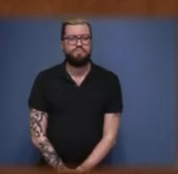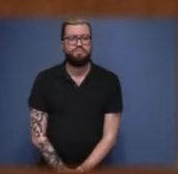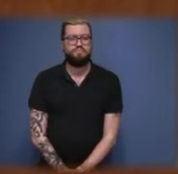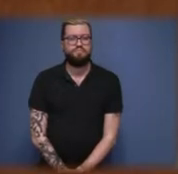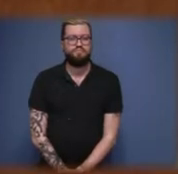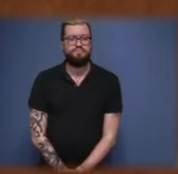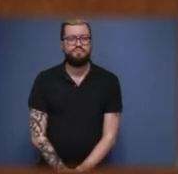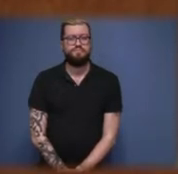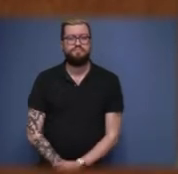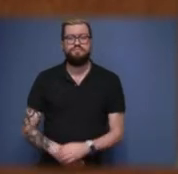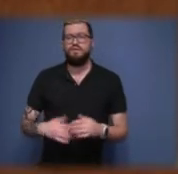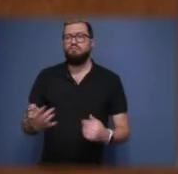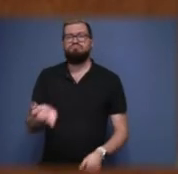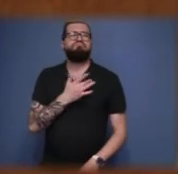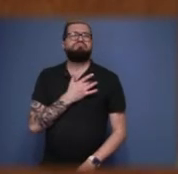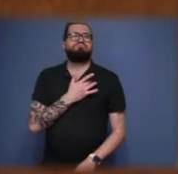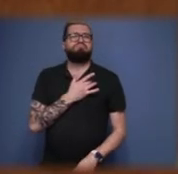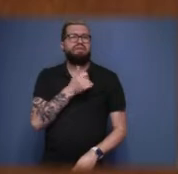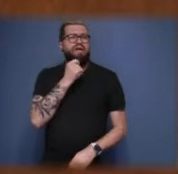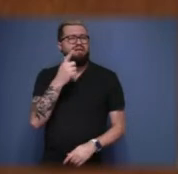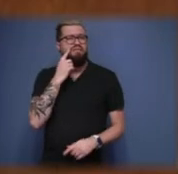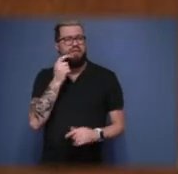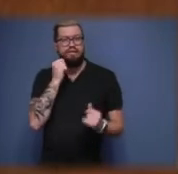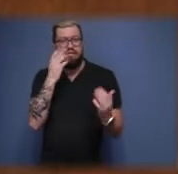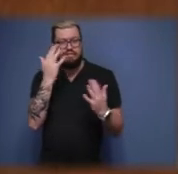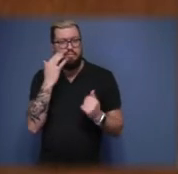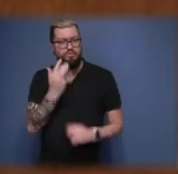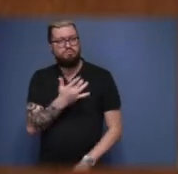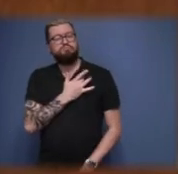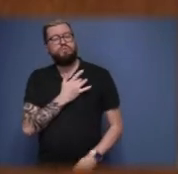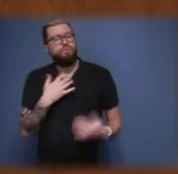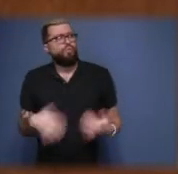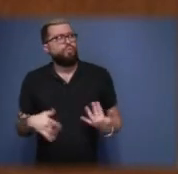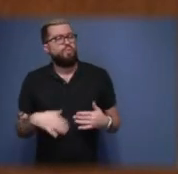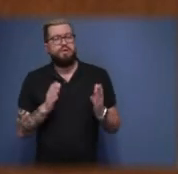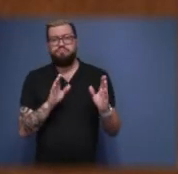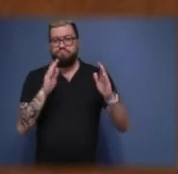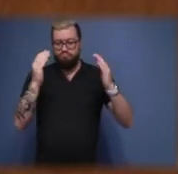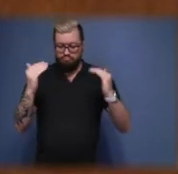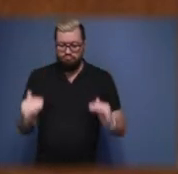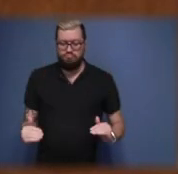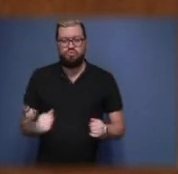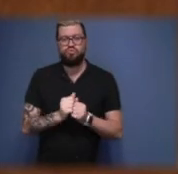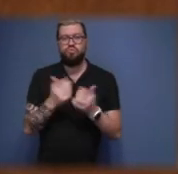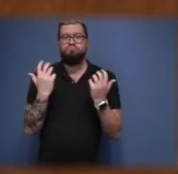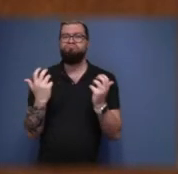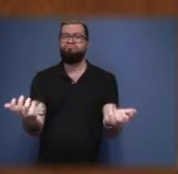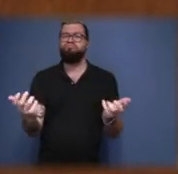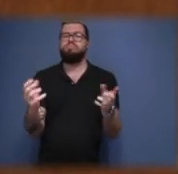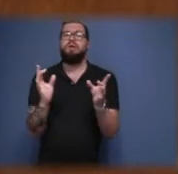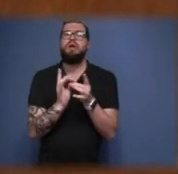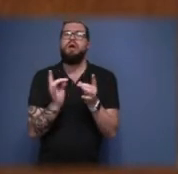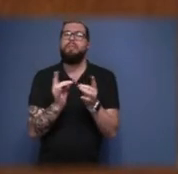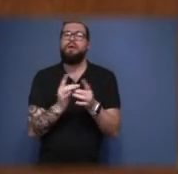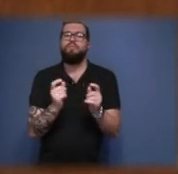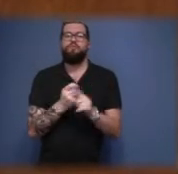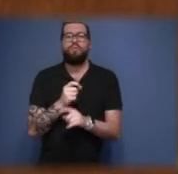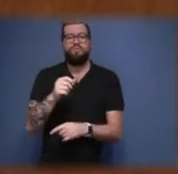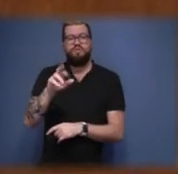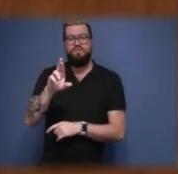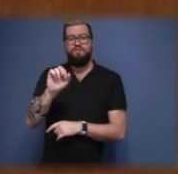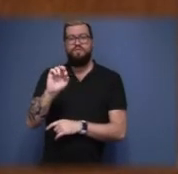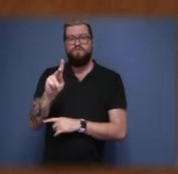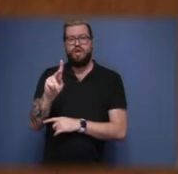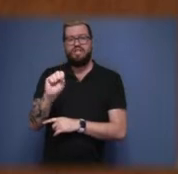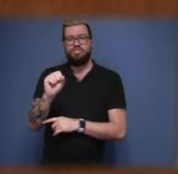I didn't think that was going to be that hard, but we can now go to public comment, and we would begin with Frank Shiro.